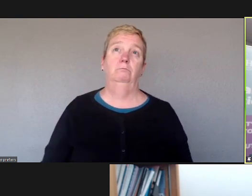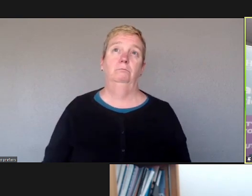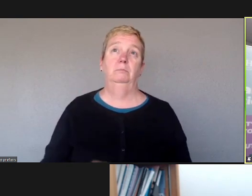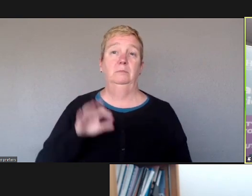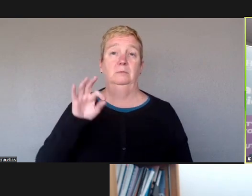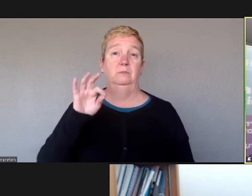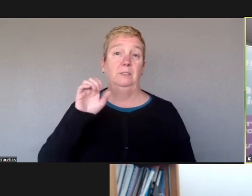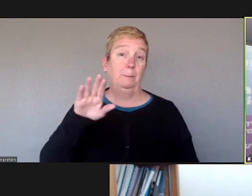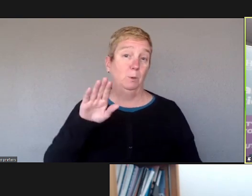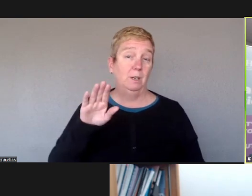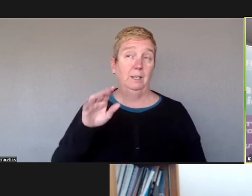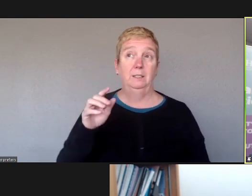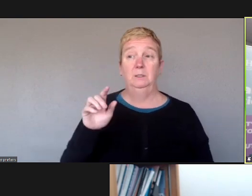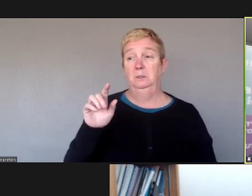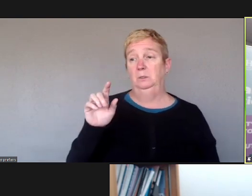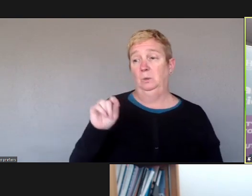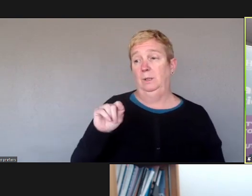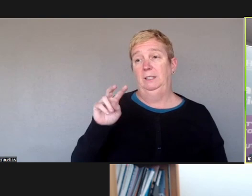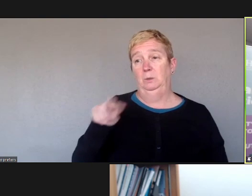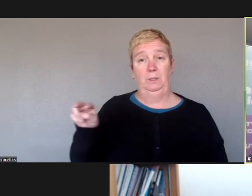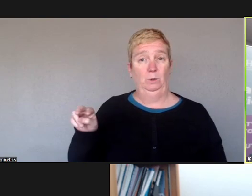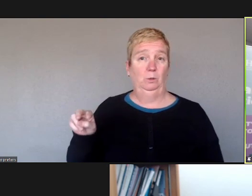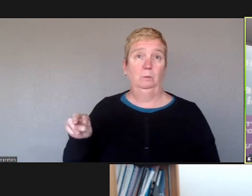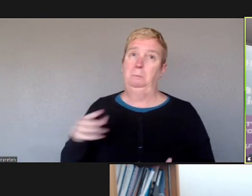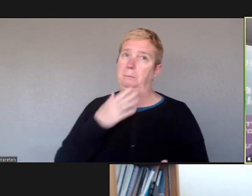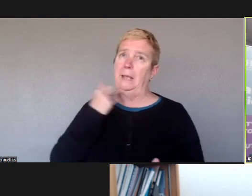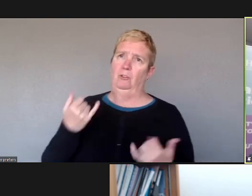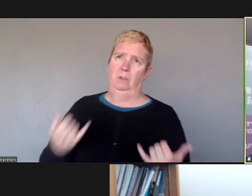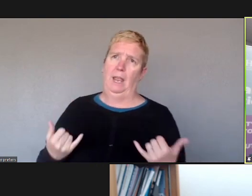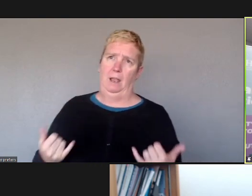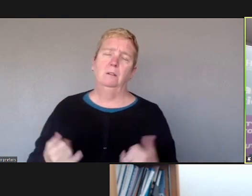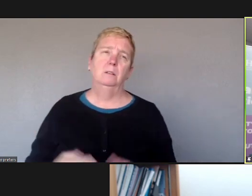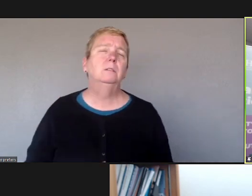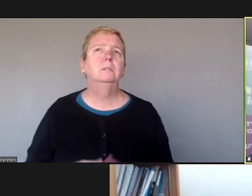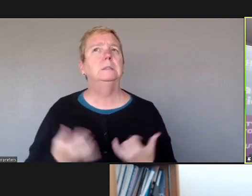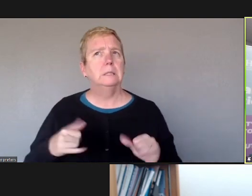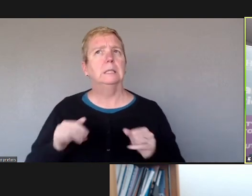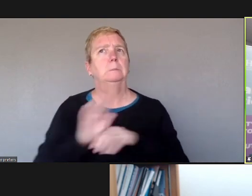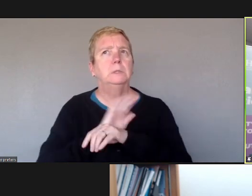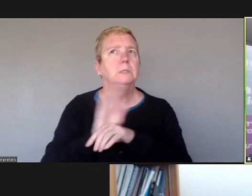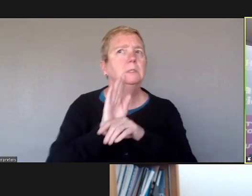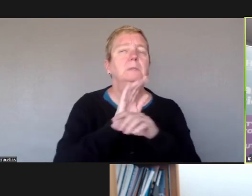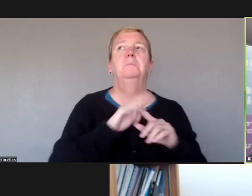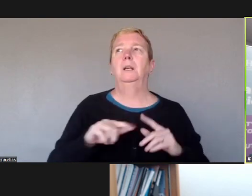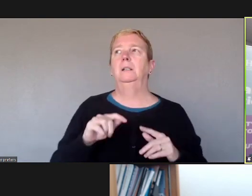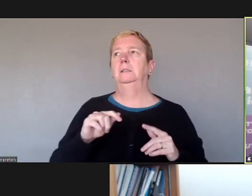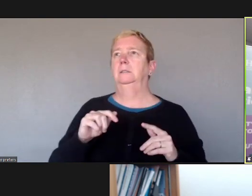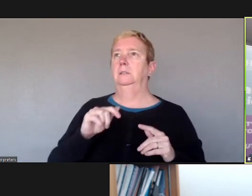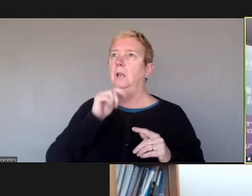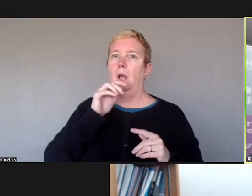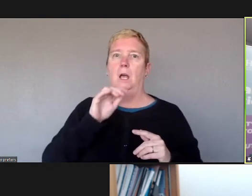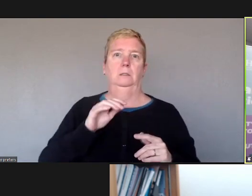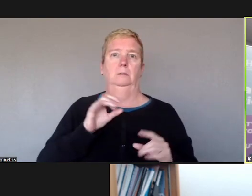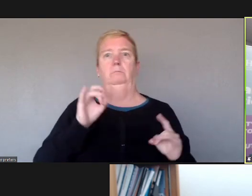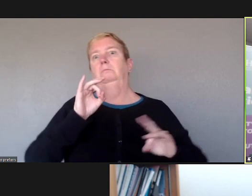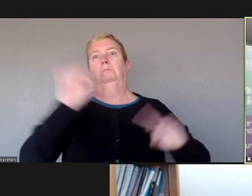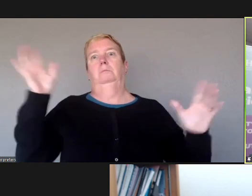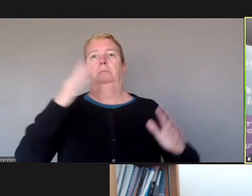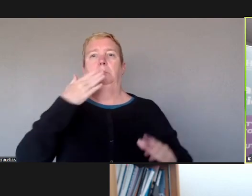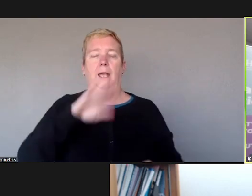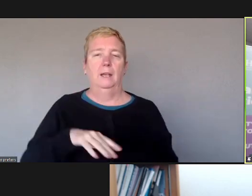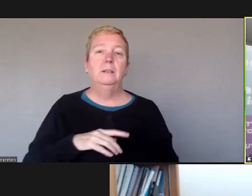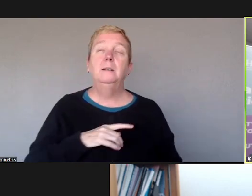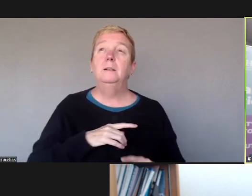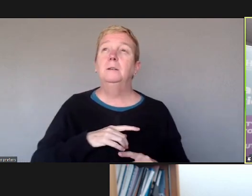February 2022. So, but going back to second